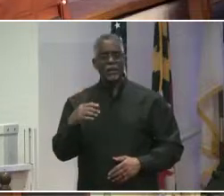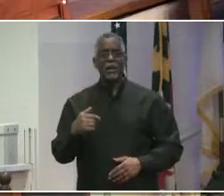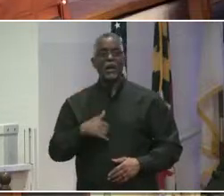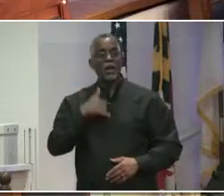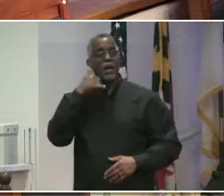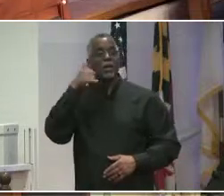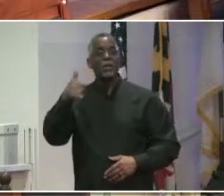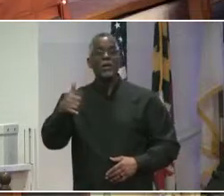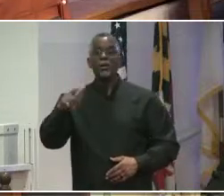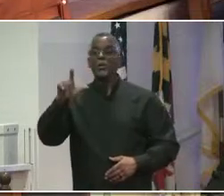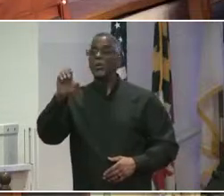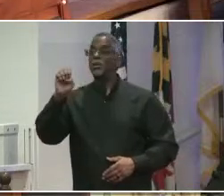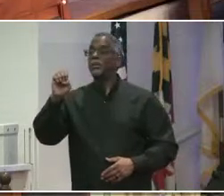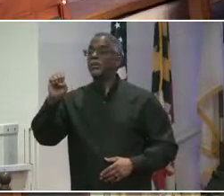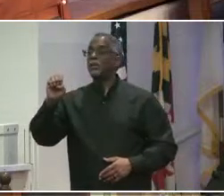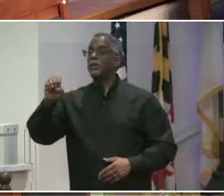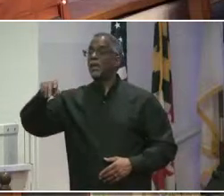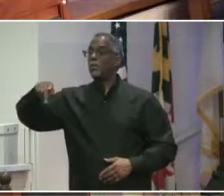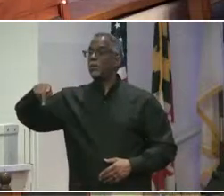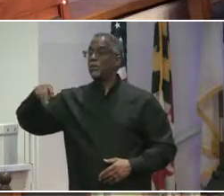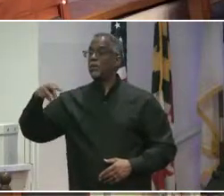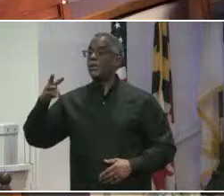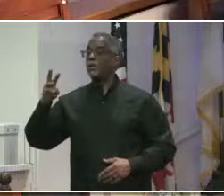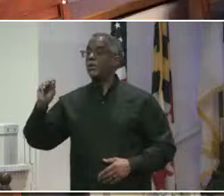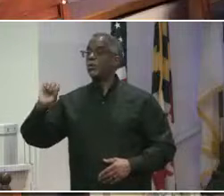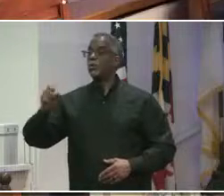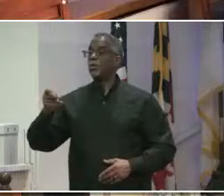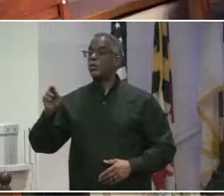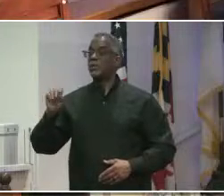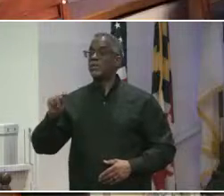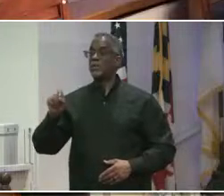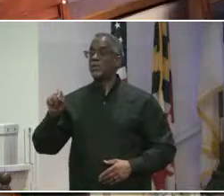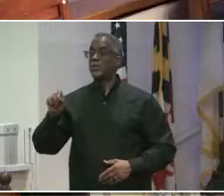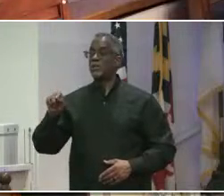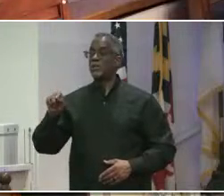Pastor Lee P. Washington, email Pastor Lee P. Washington. He said he'll be delighted.